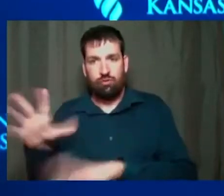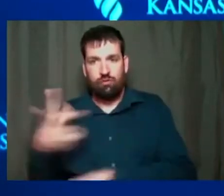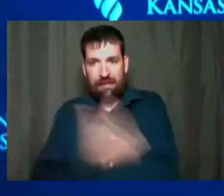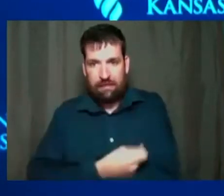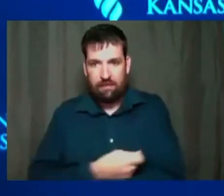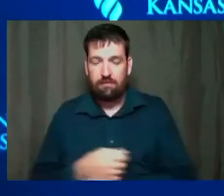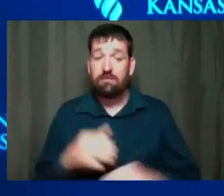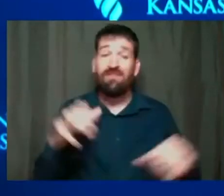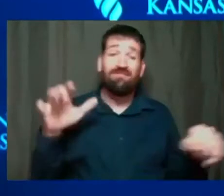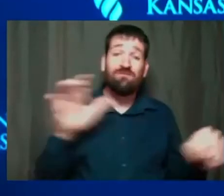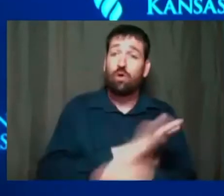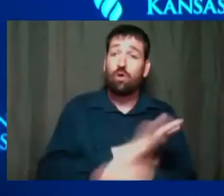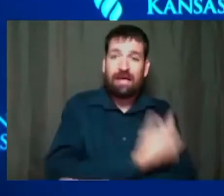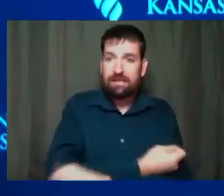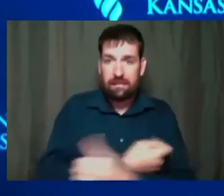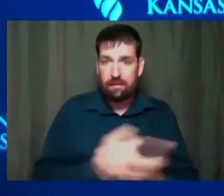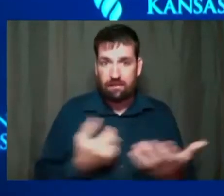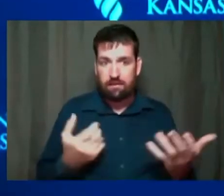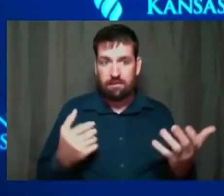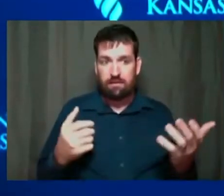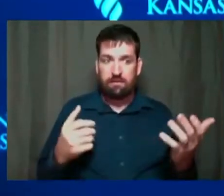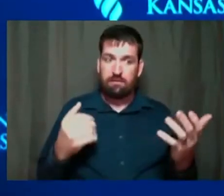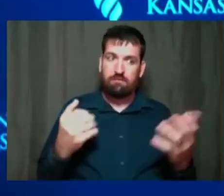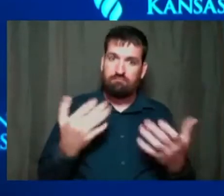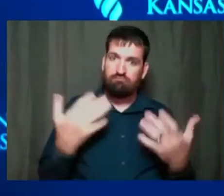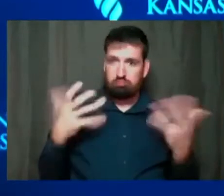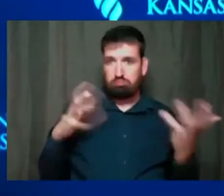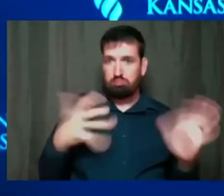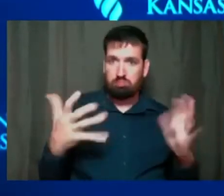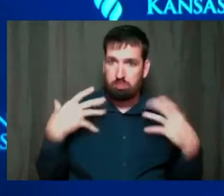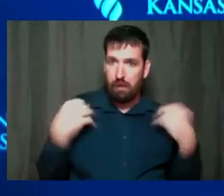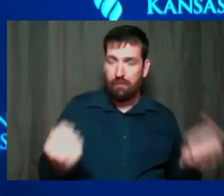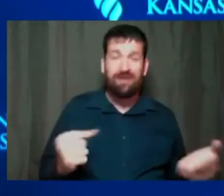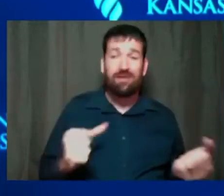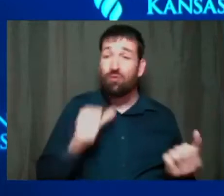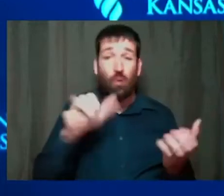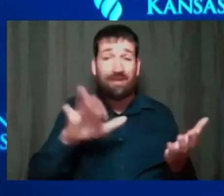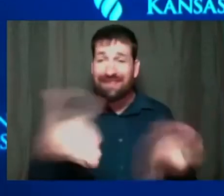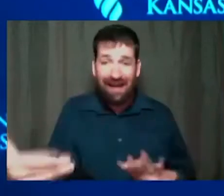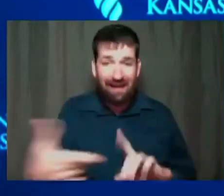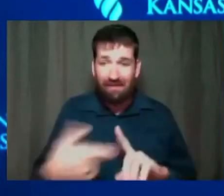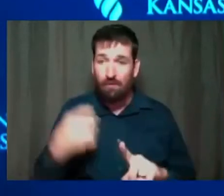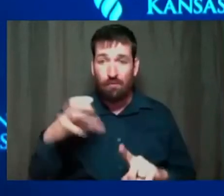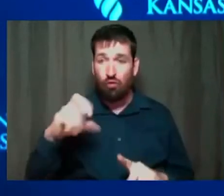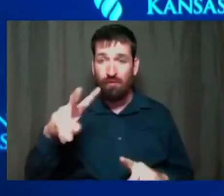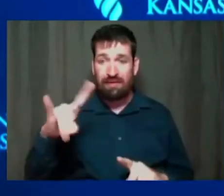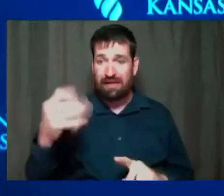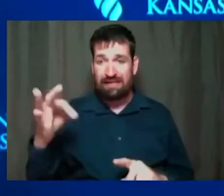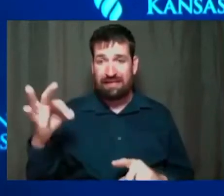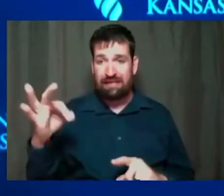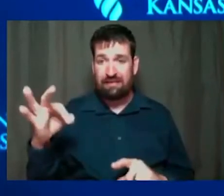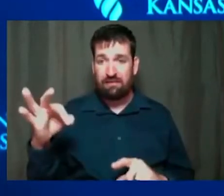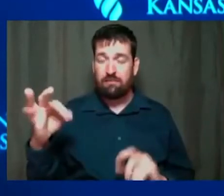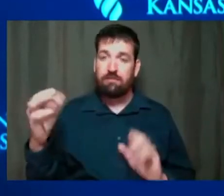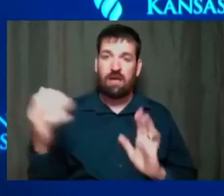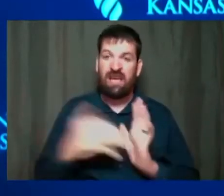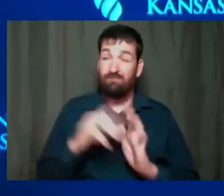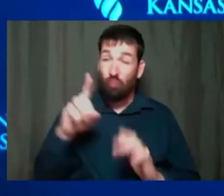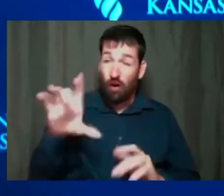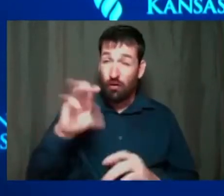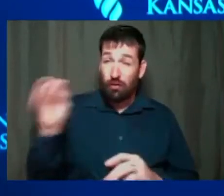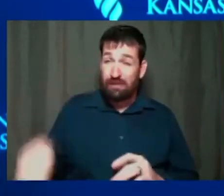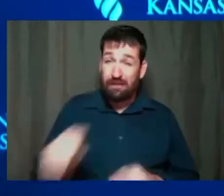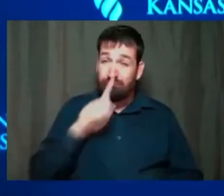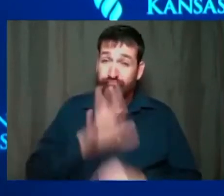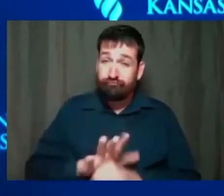rules, and you're relatively healthy, you're not going to die from COVID-19. I mean, that we can't give you the 100% guarantee, but we can tell you the